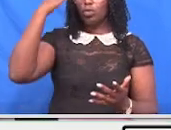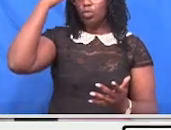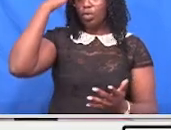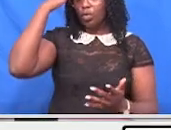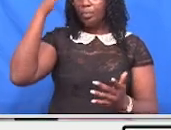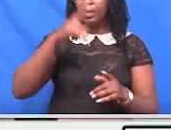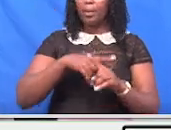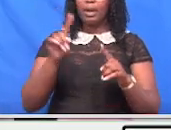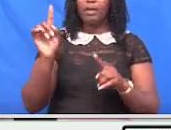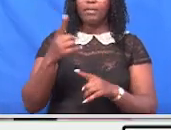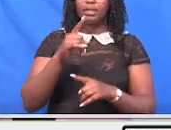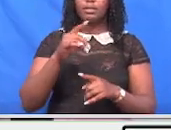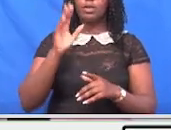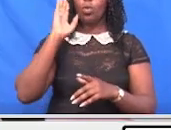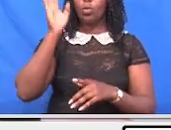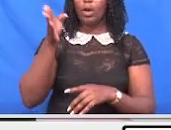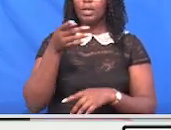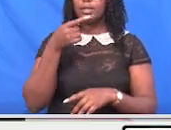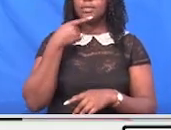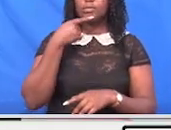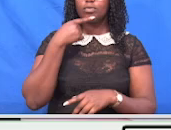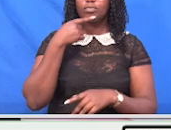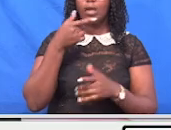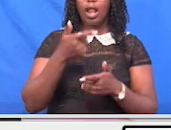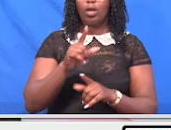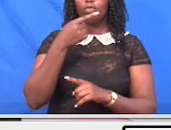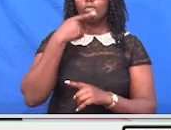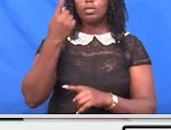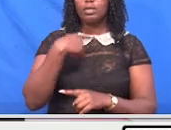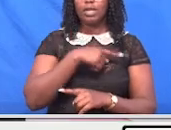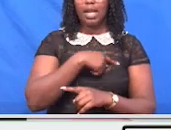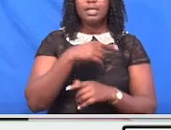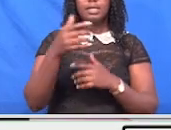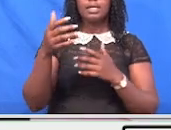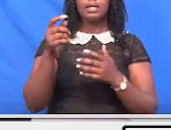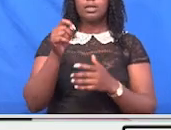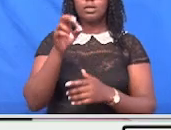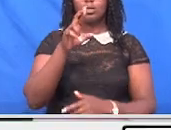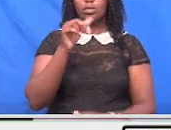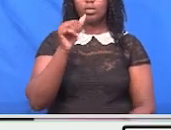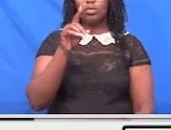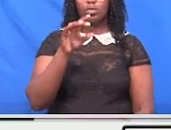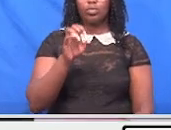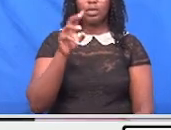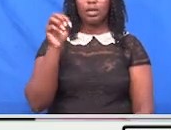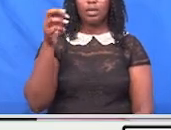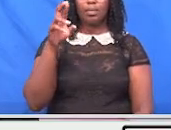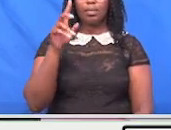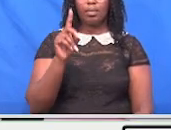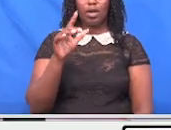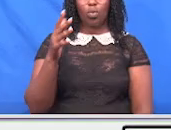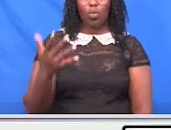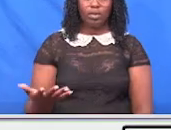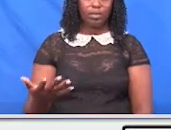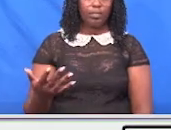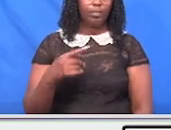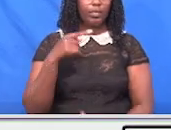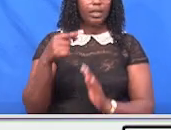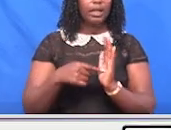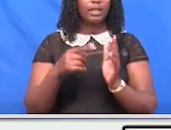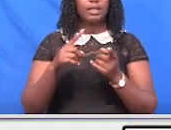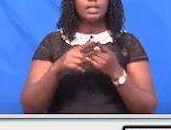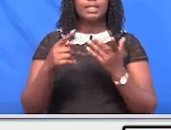I'll let you tell us, what is a trademark? Well, a trademark is basically a sign that distinguishes